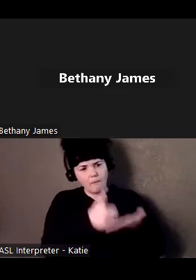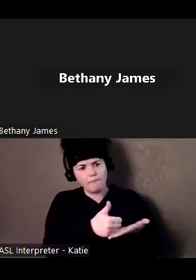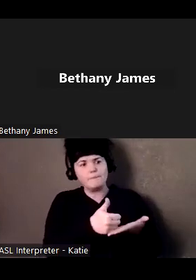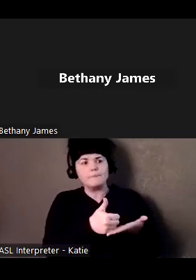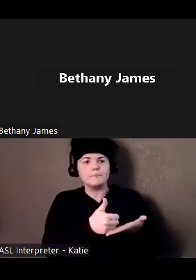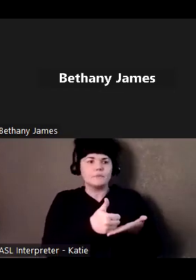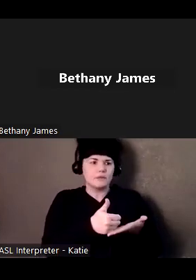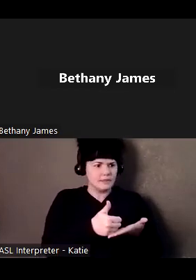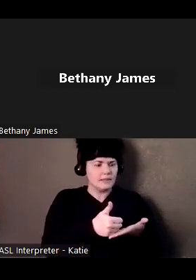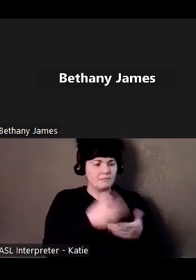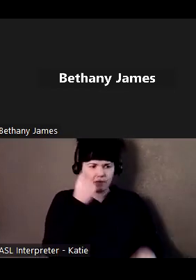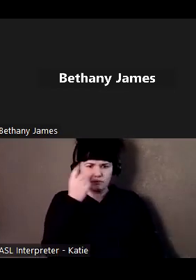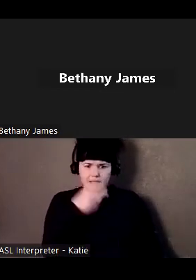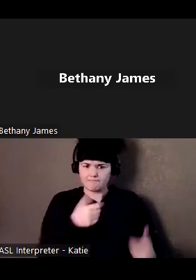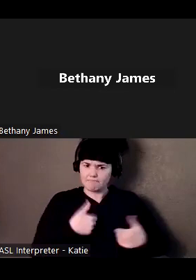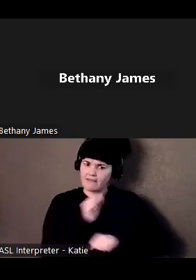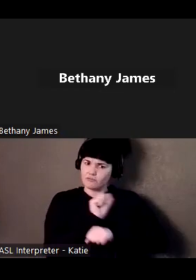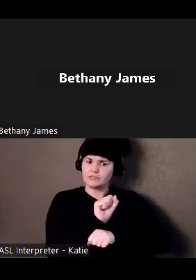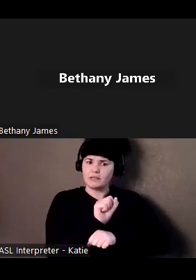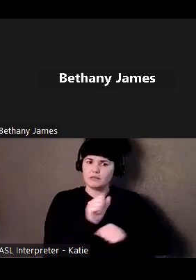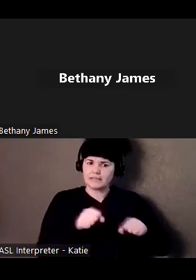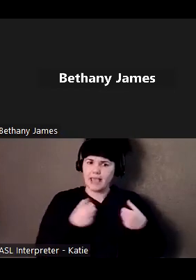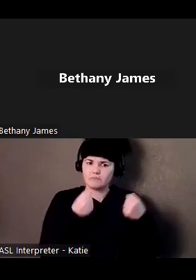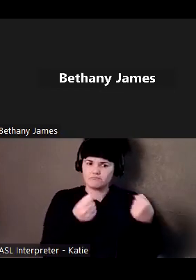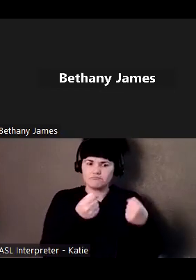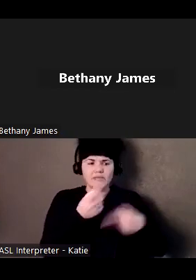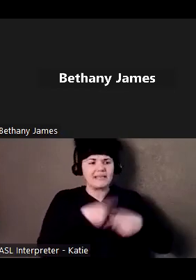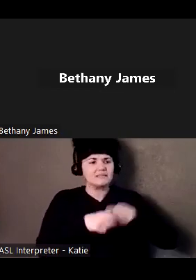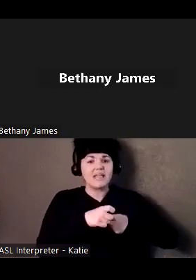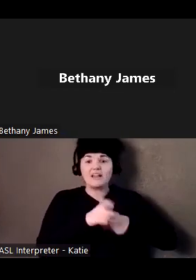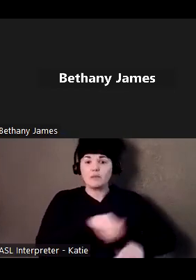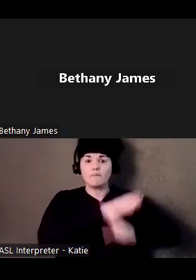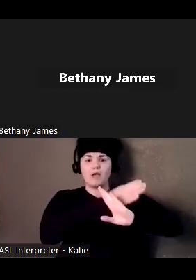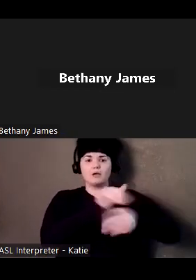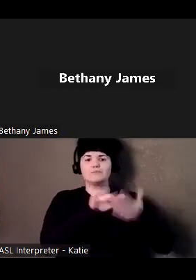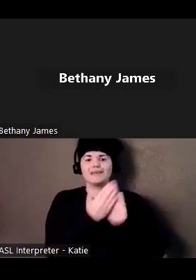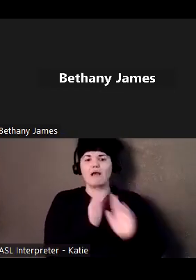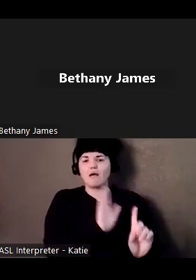see resilience rather than having these barriers become identity points.